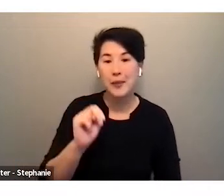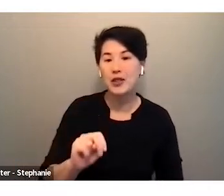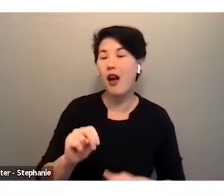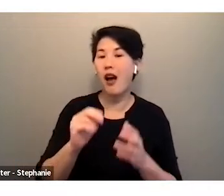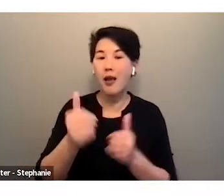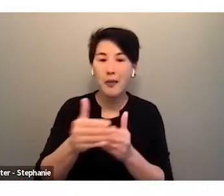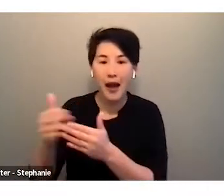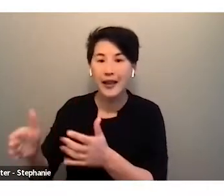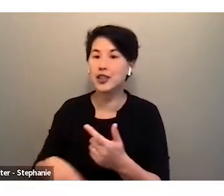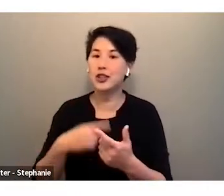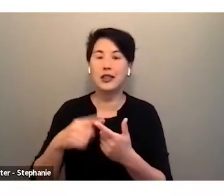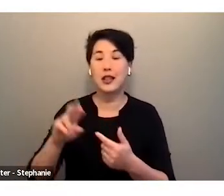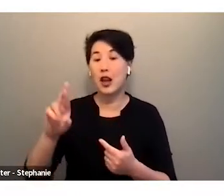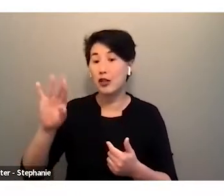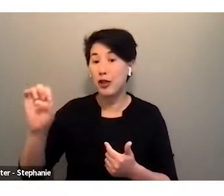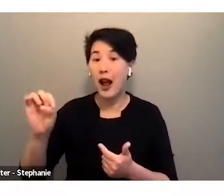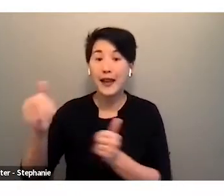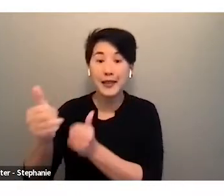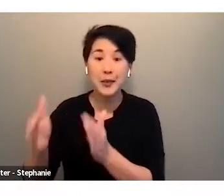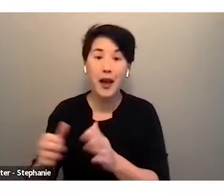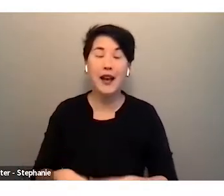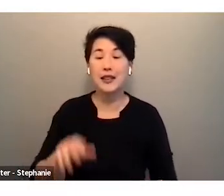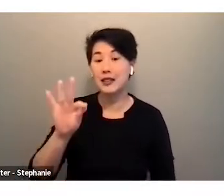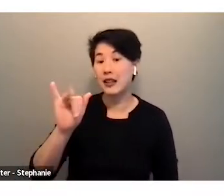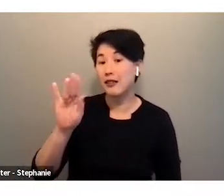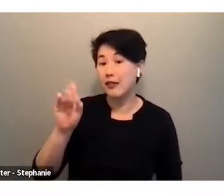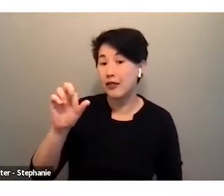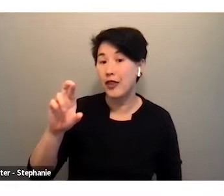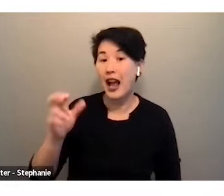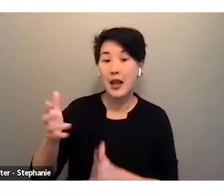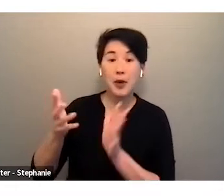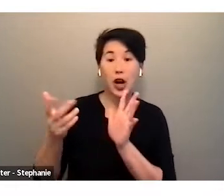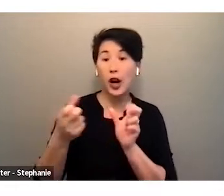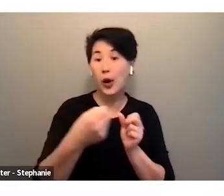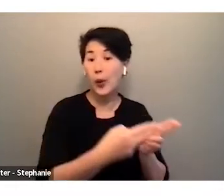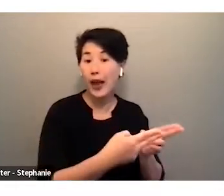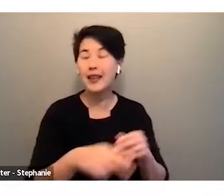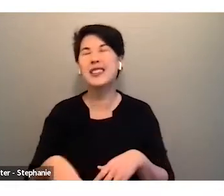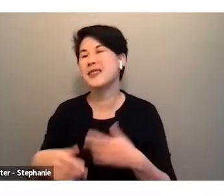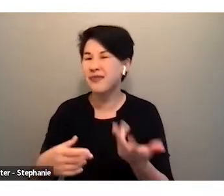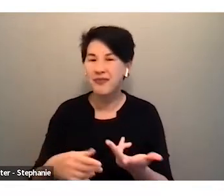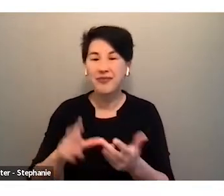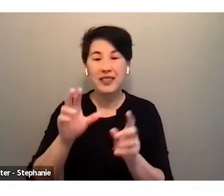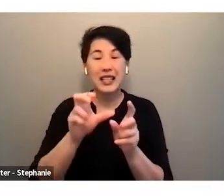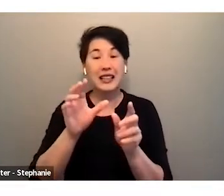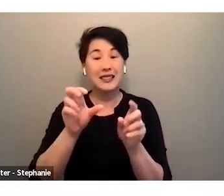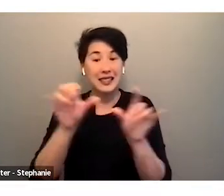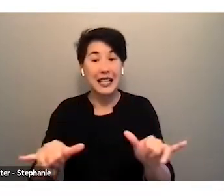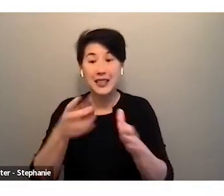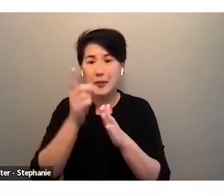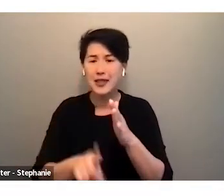fiber waste, excuse me, to fiber waste to systems design. It's a lot